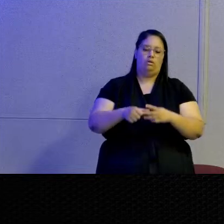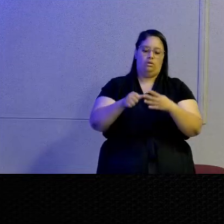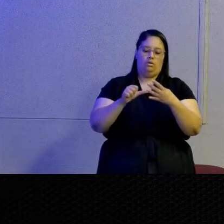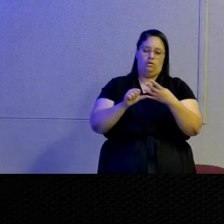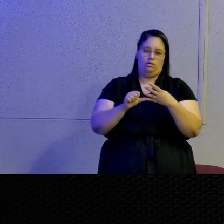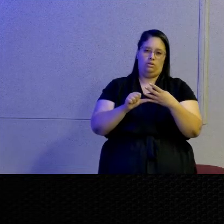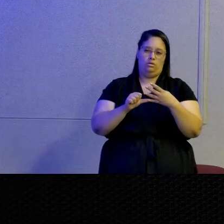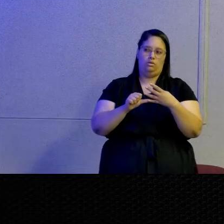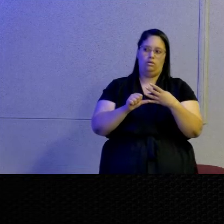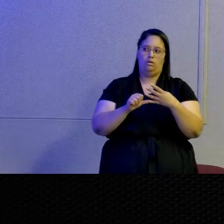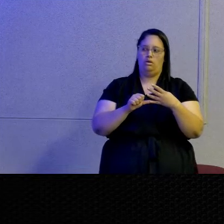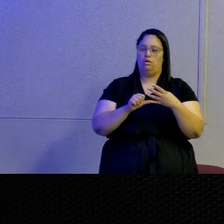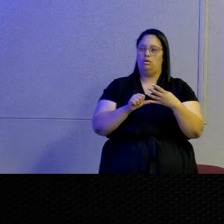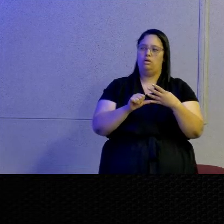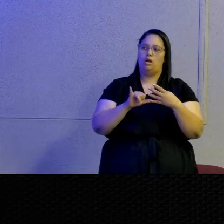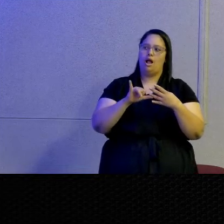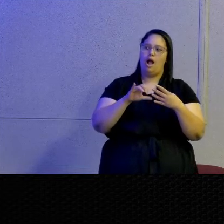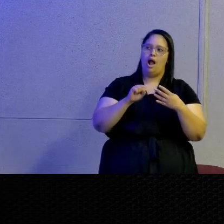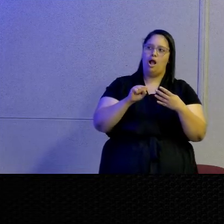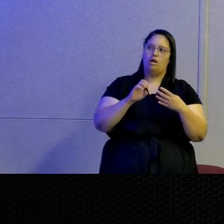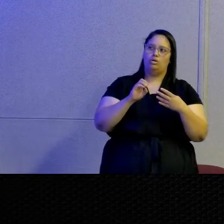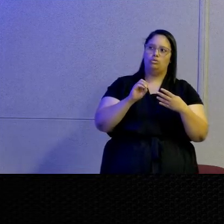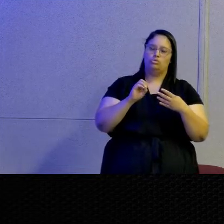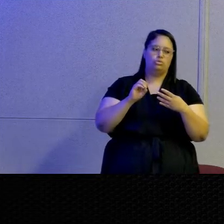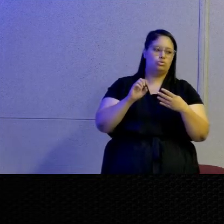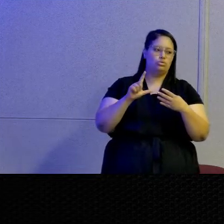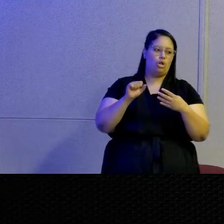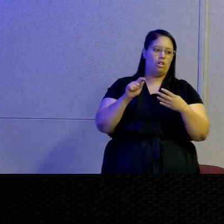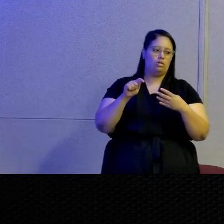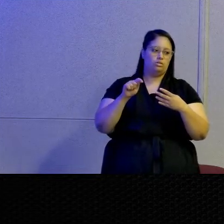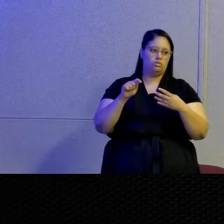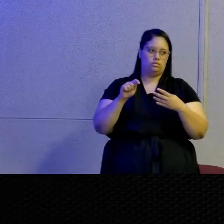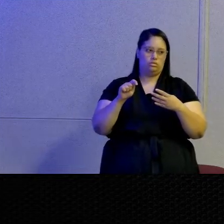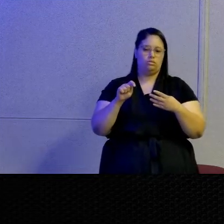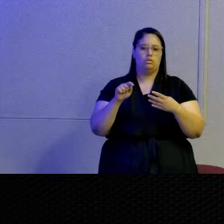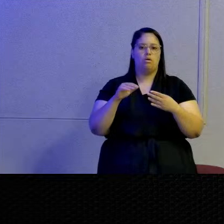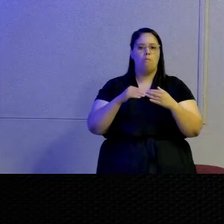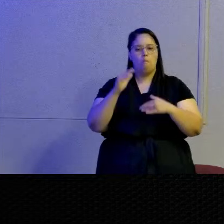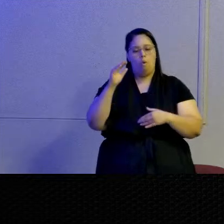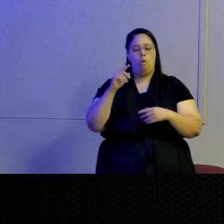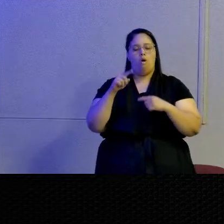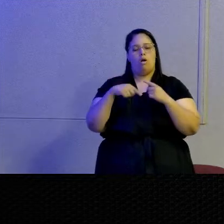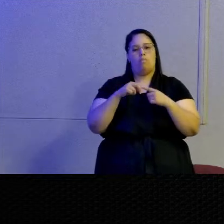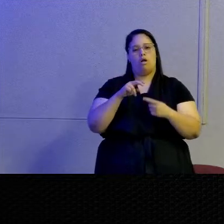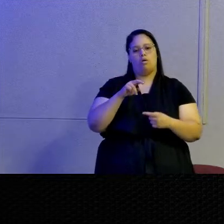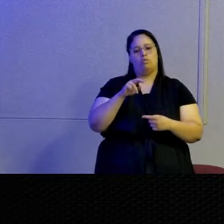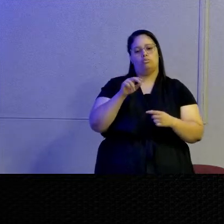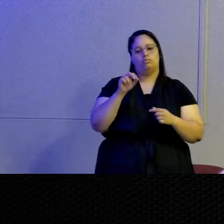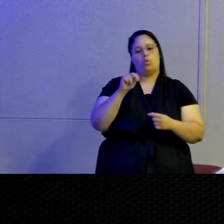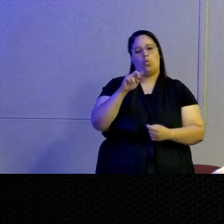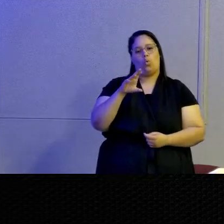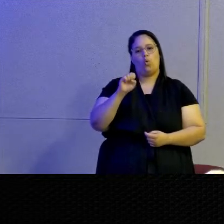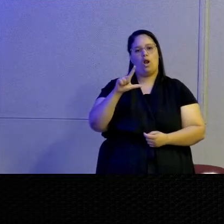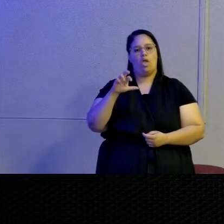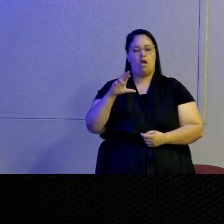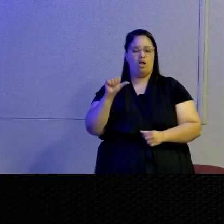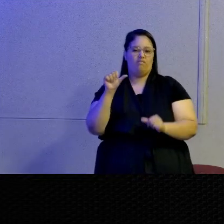also have ISOLDE, more on the nuclear physics lower end.